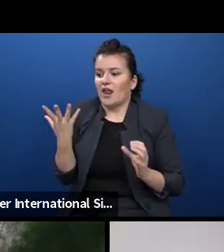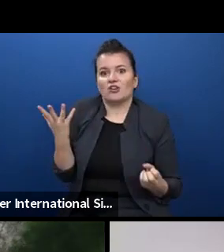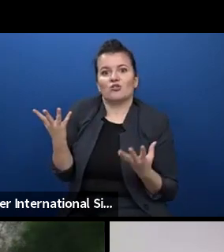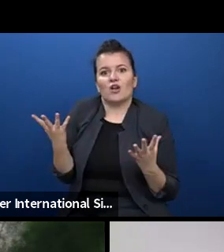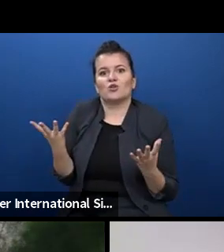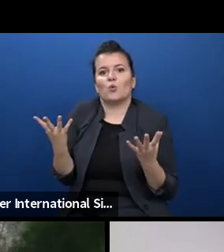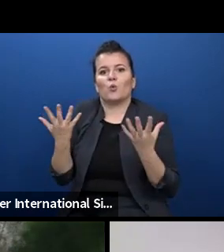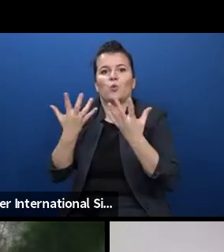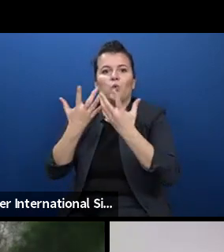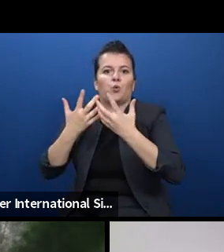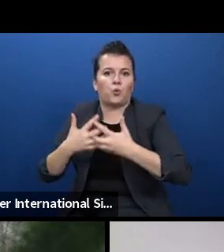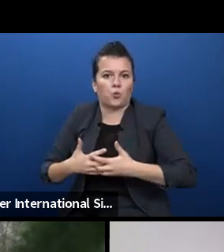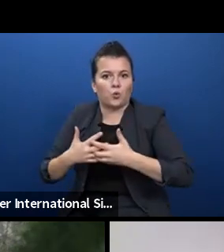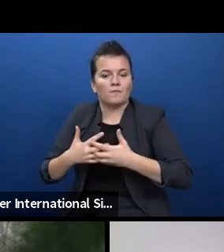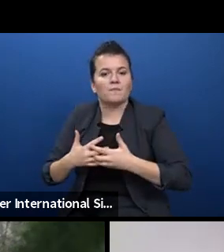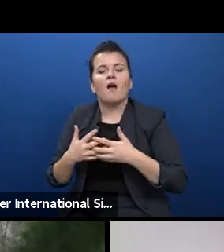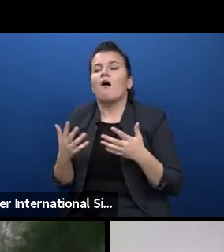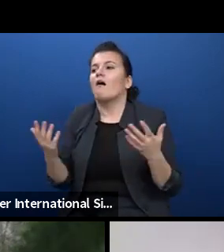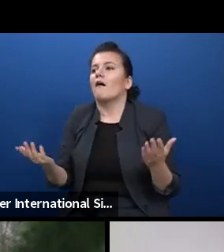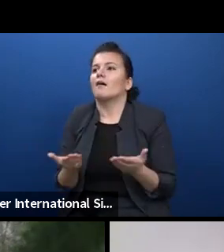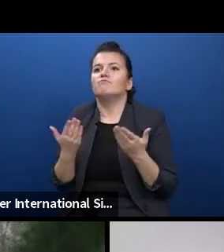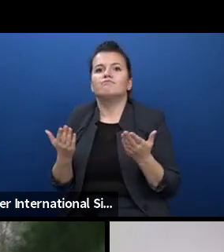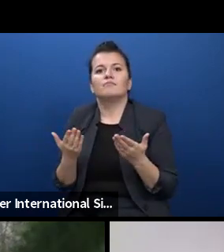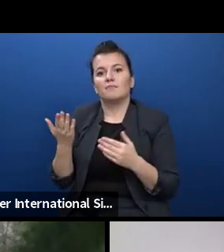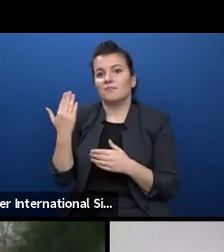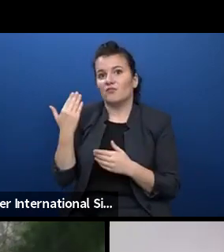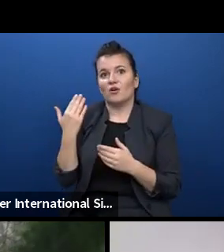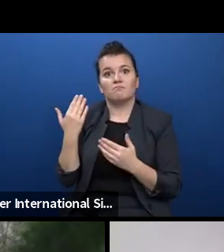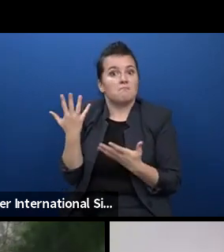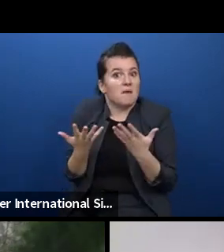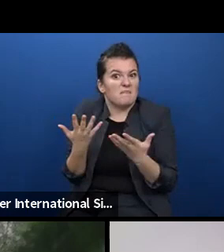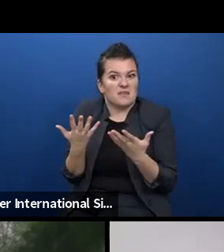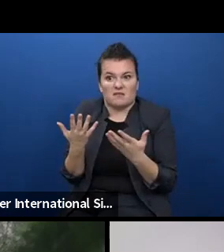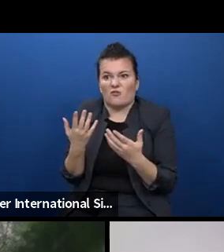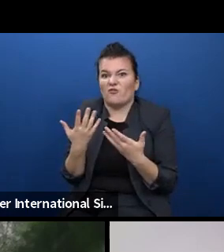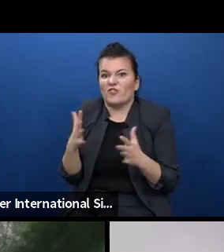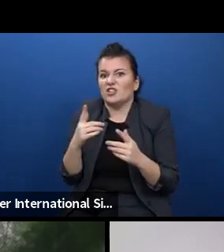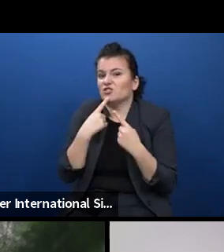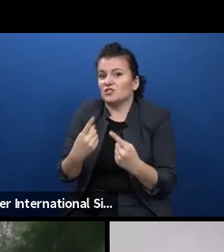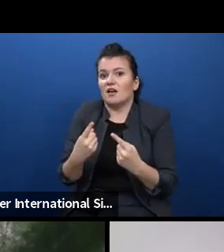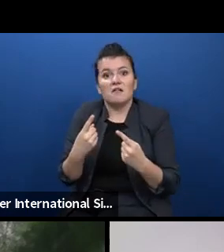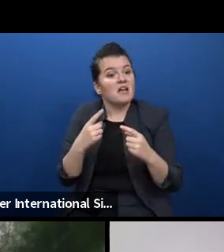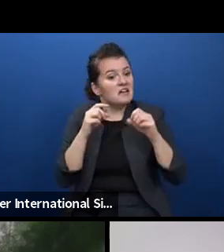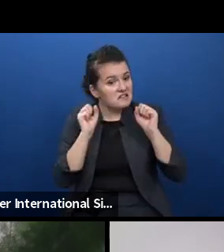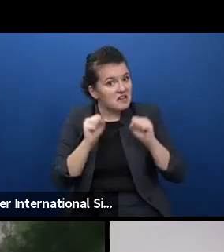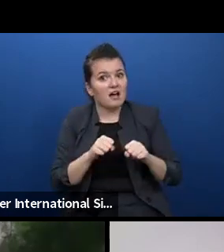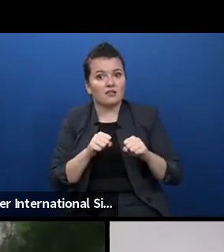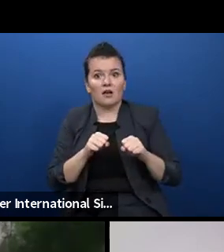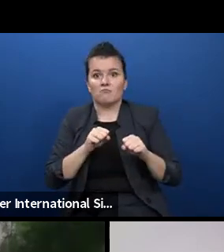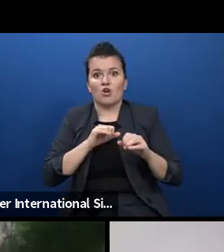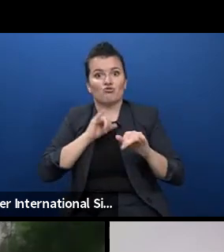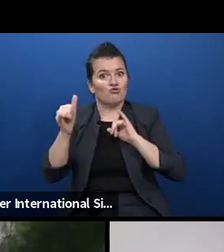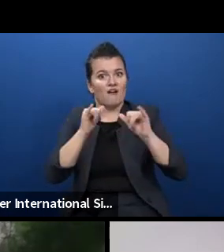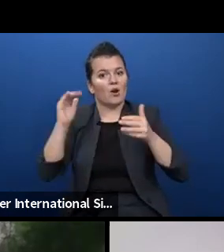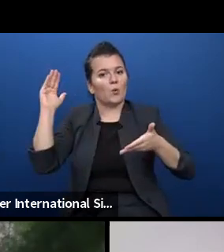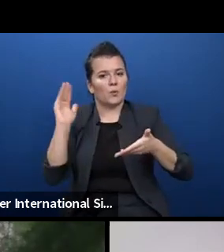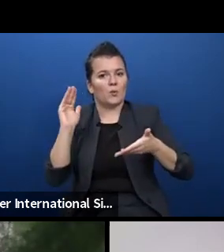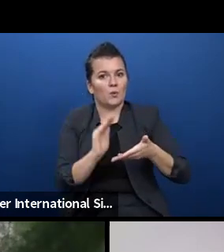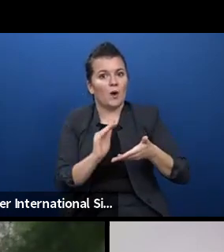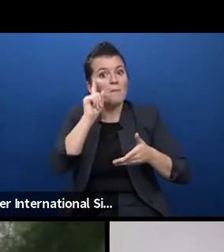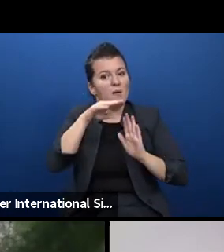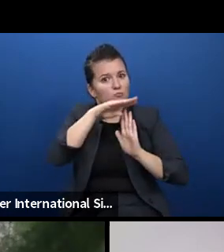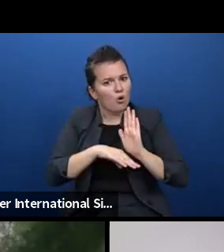there's been so much talk about how you can actually travel less and still make a good program. So I think it's it's we come back